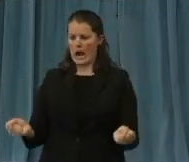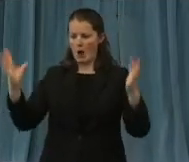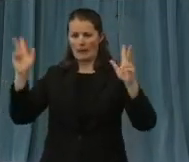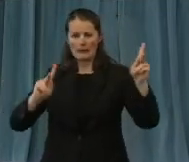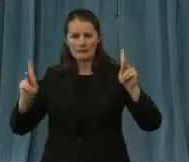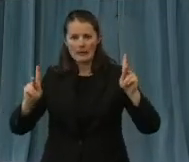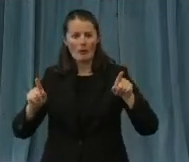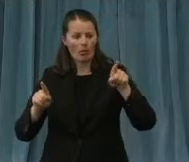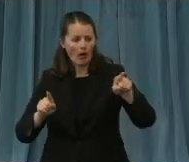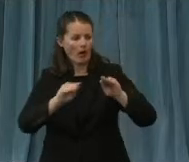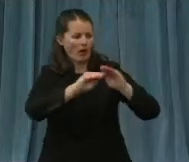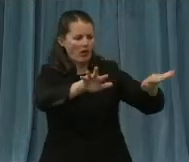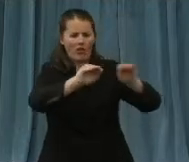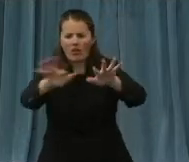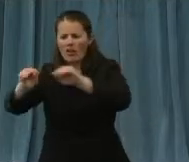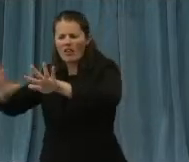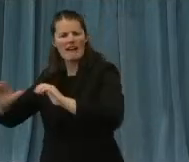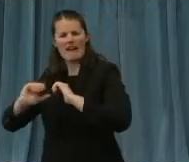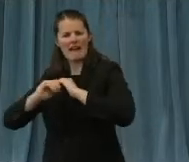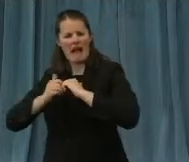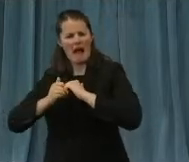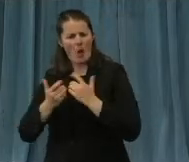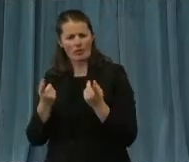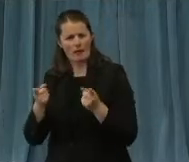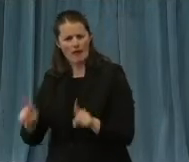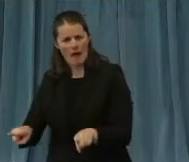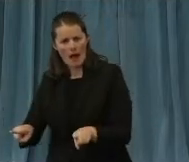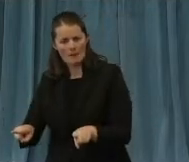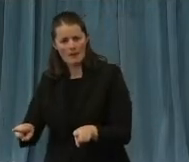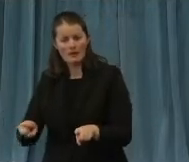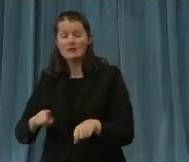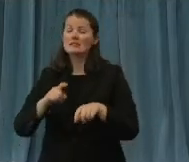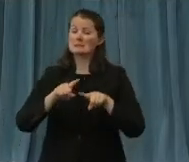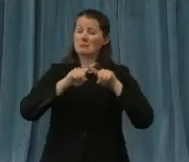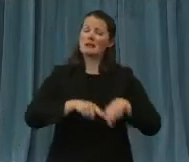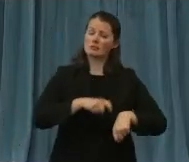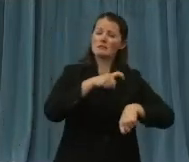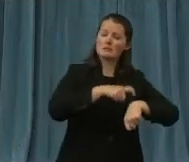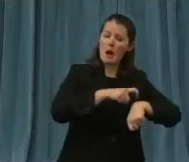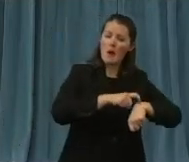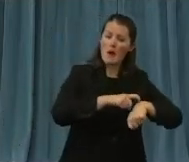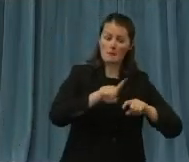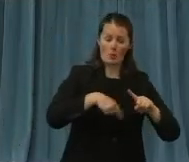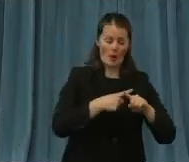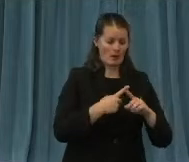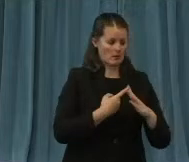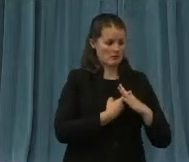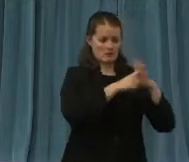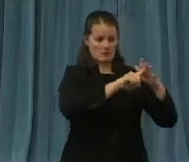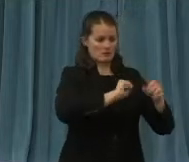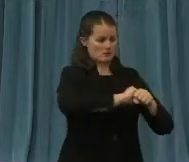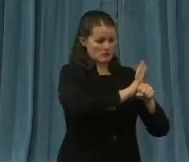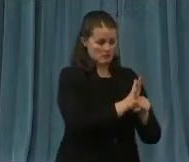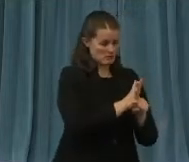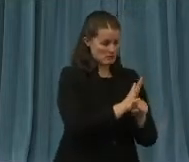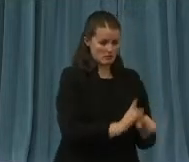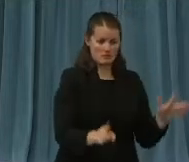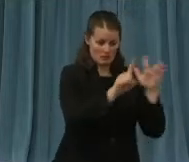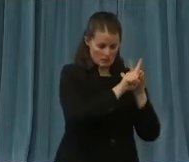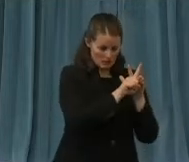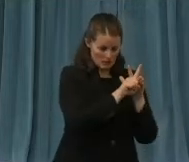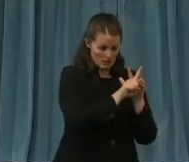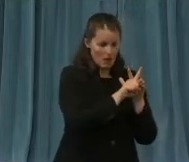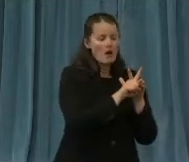that is basically the same thing. It considers the length of time since the start of the pandemic. And so on this slide, I've attempted